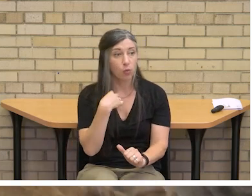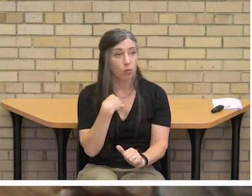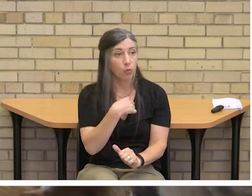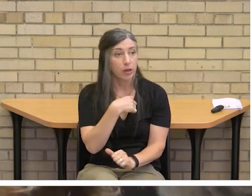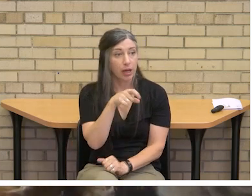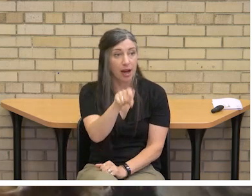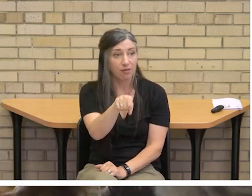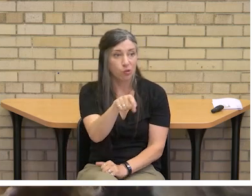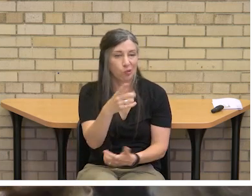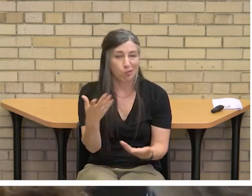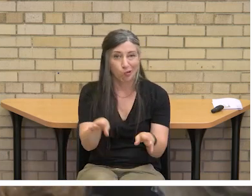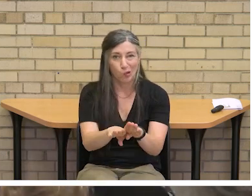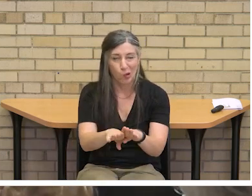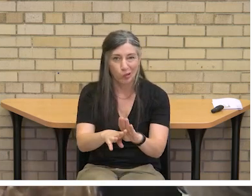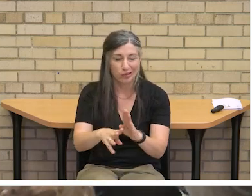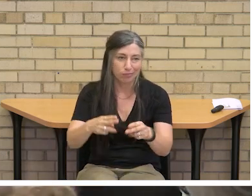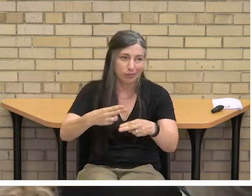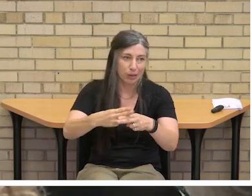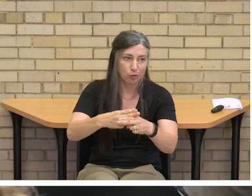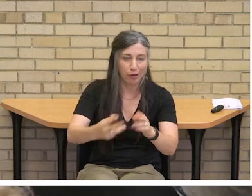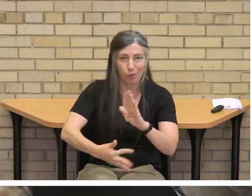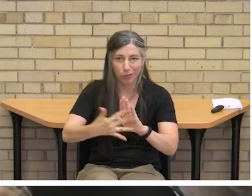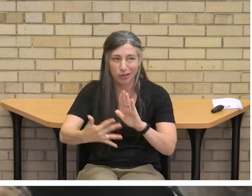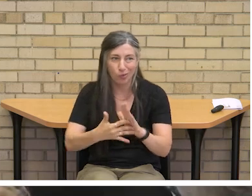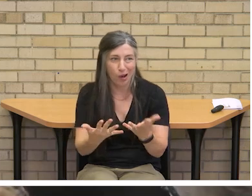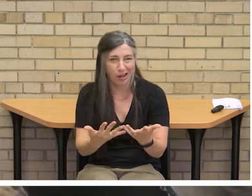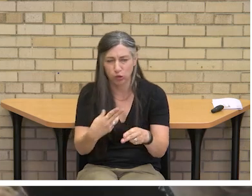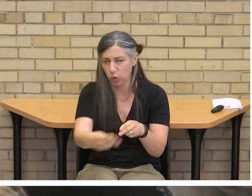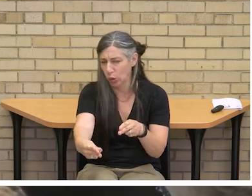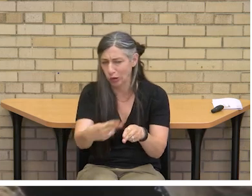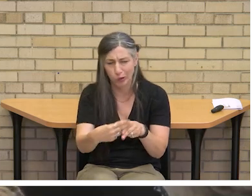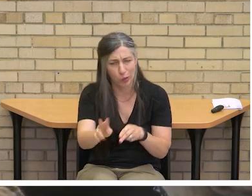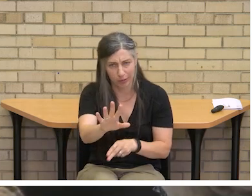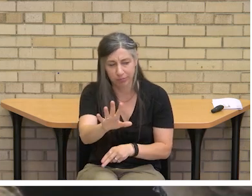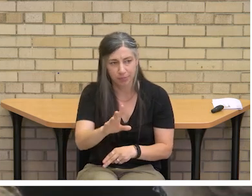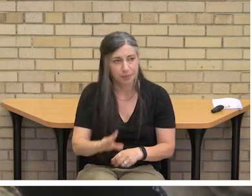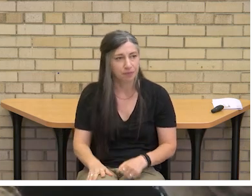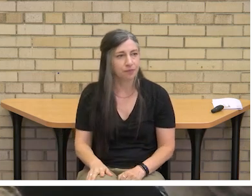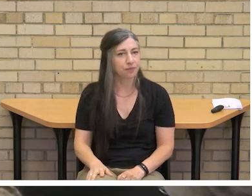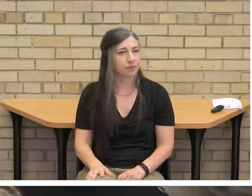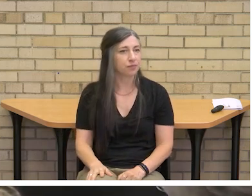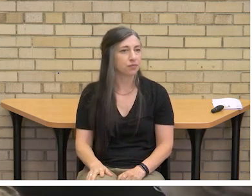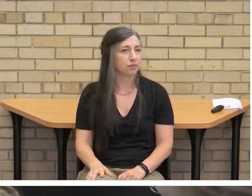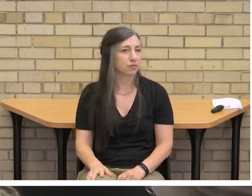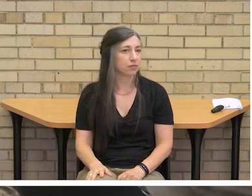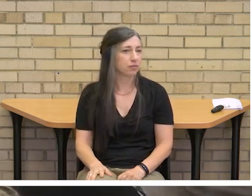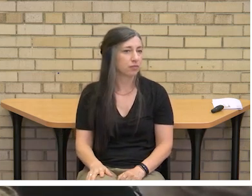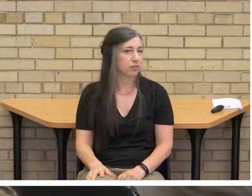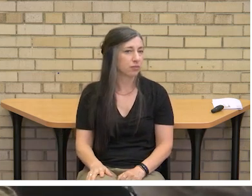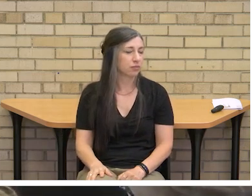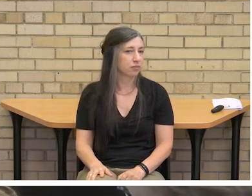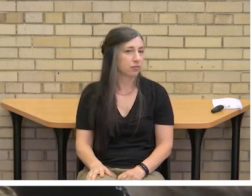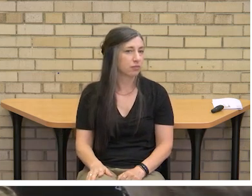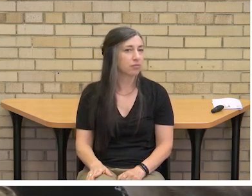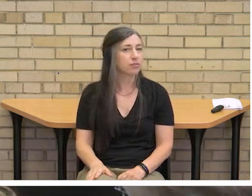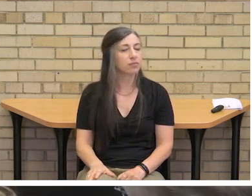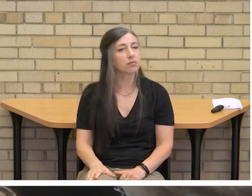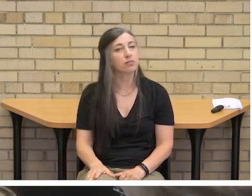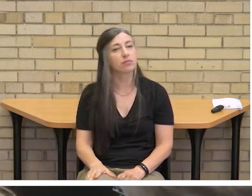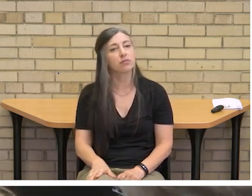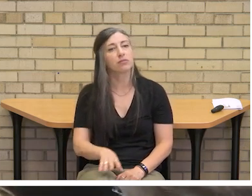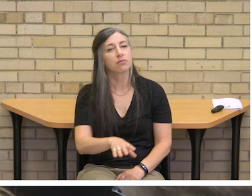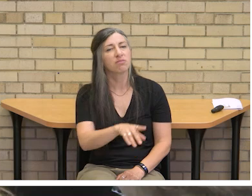do, intermittent closures, it'll, very, very short closures. Can you repeat the thing about an